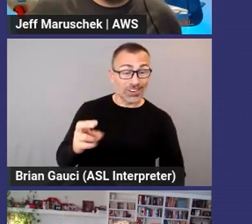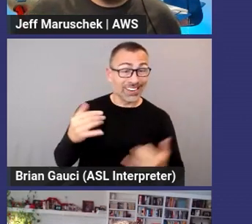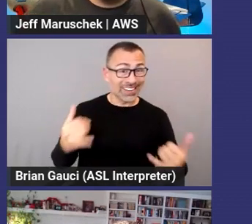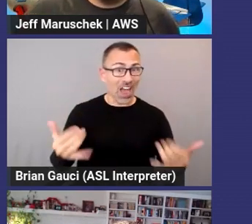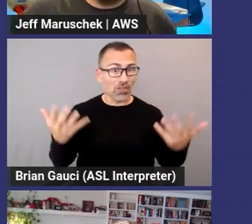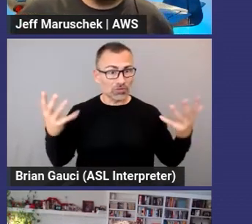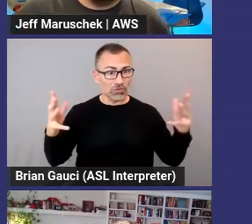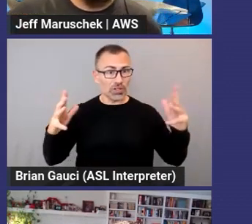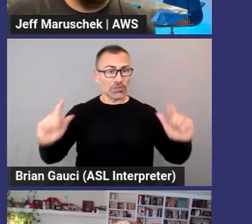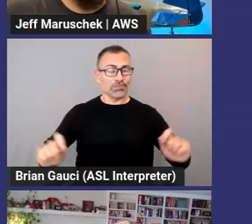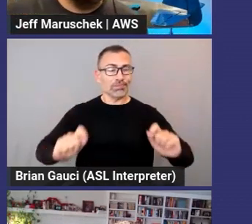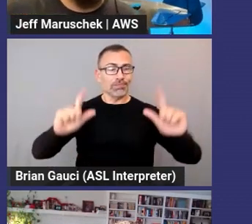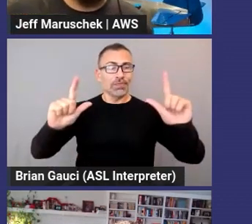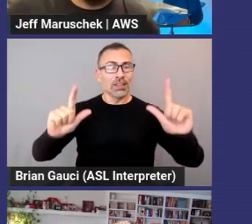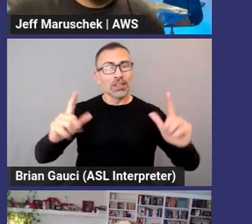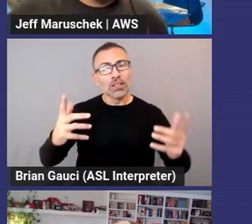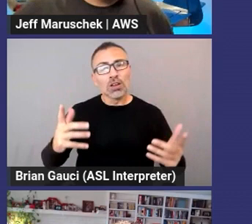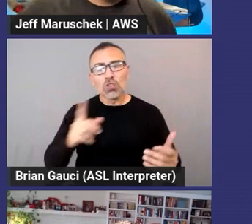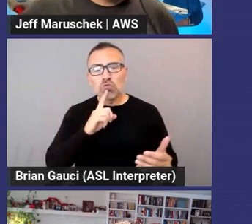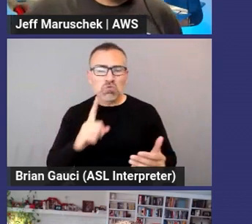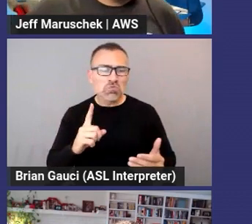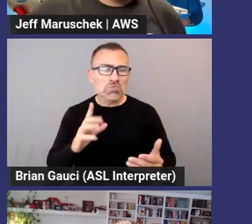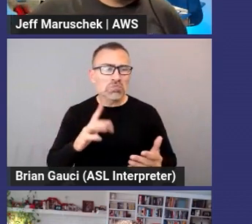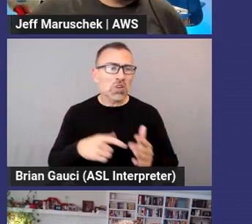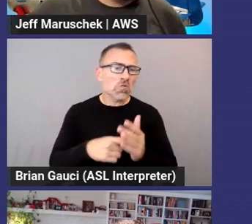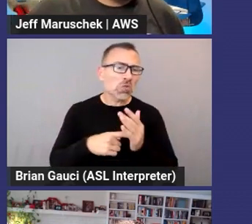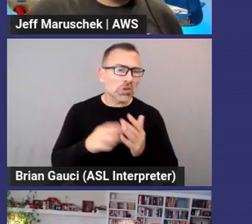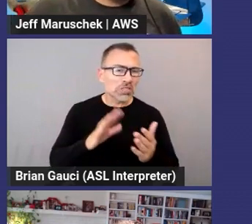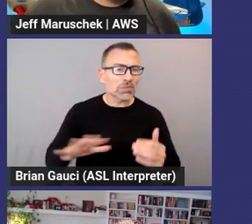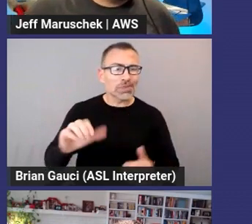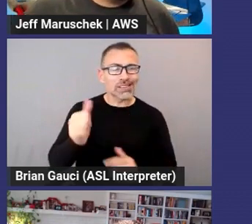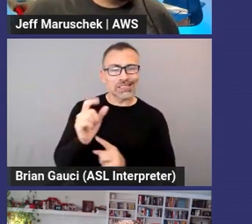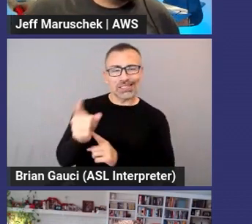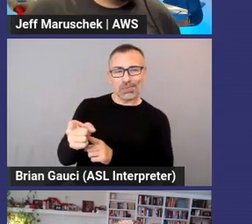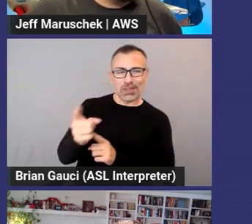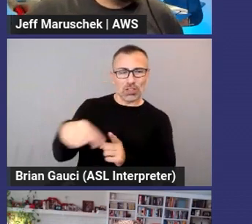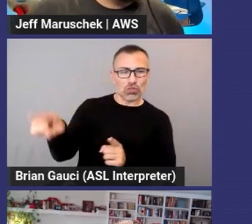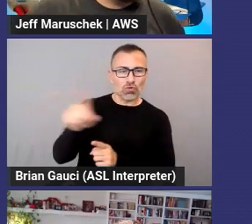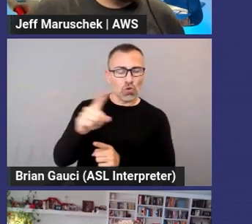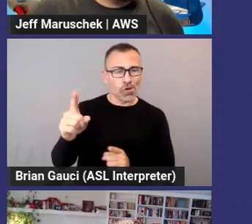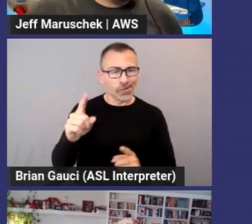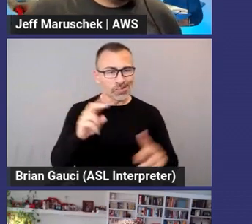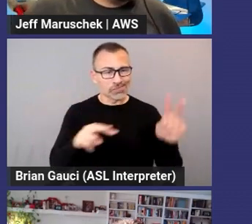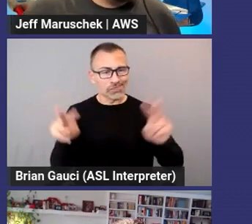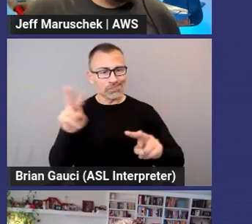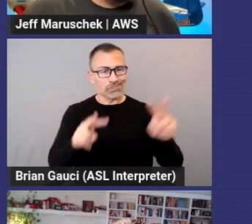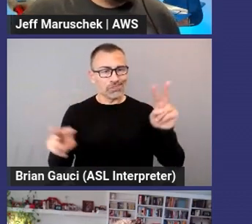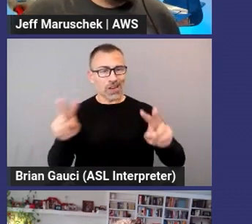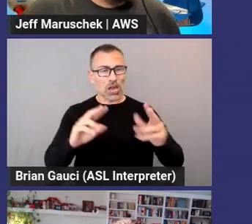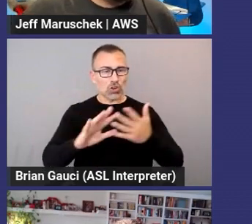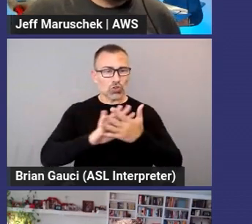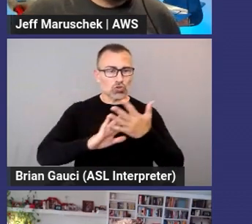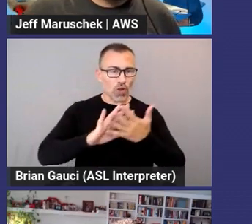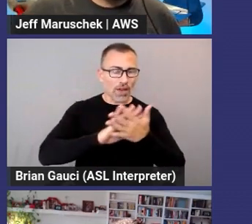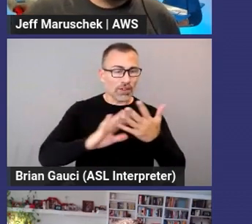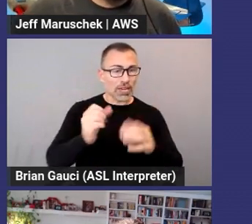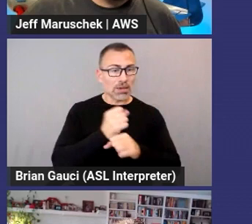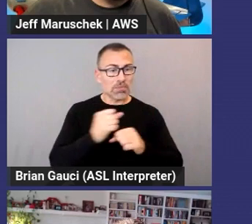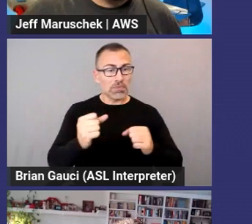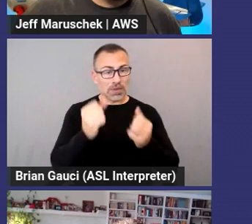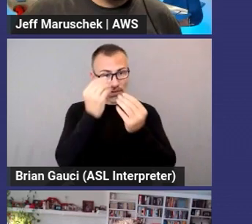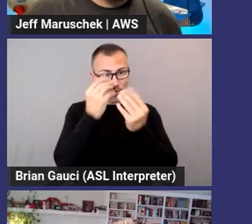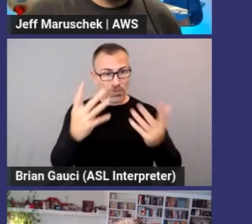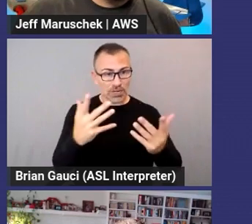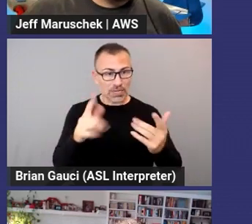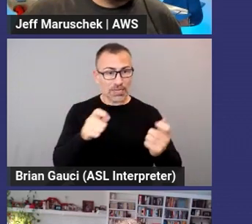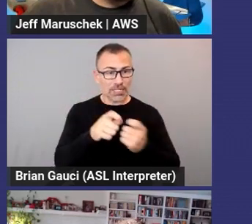takes about 10 minutes for Internet Monitor to determine your internet facing traffic and start publishing measurements specific for you. So So yeah,